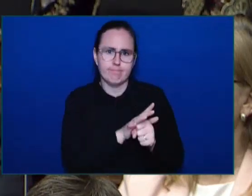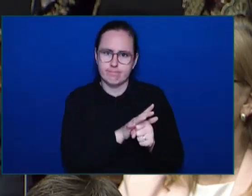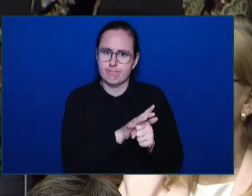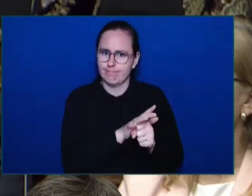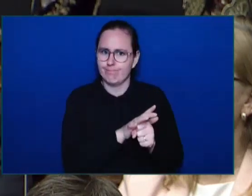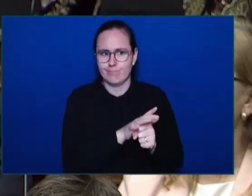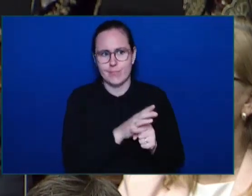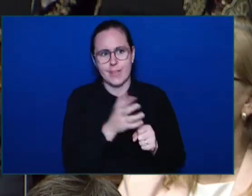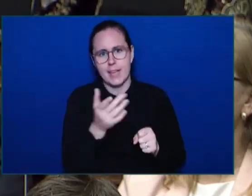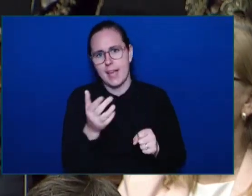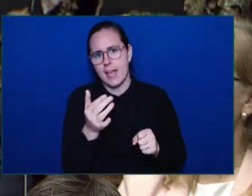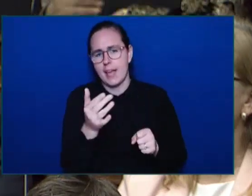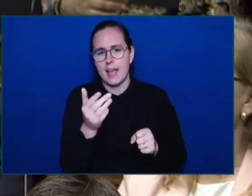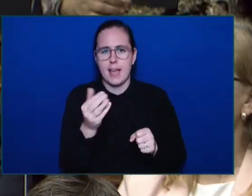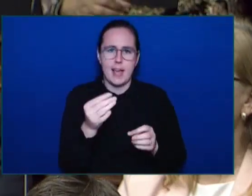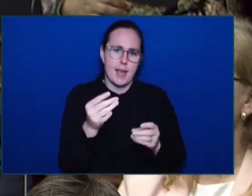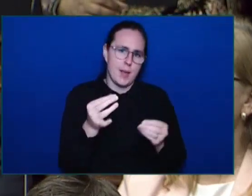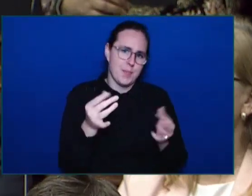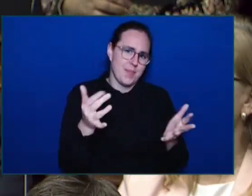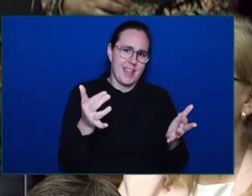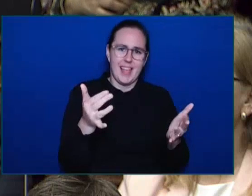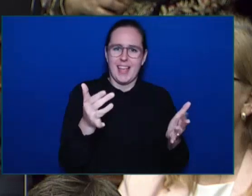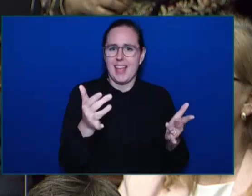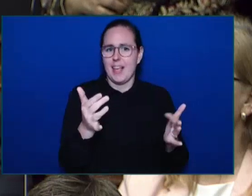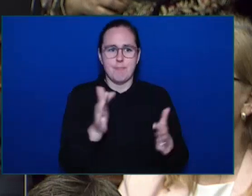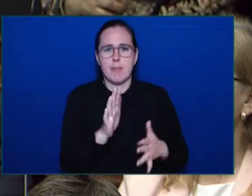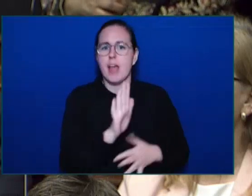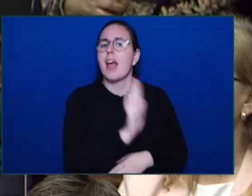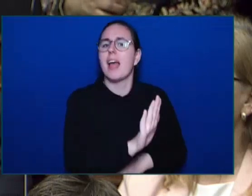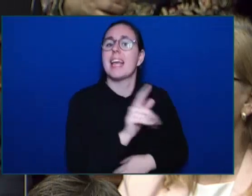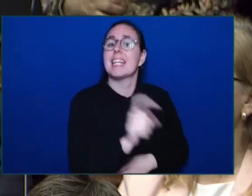making sure that their needs are met around providing